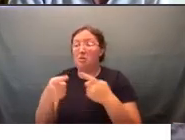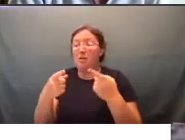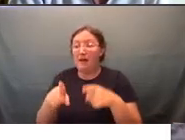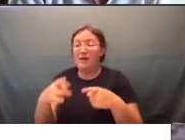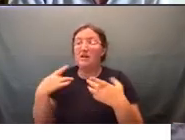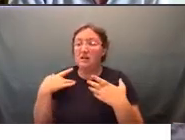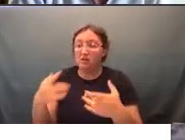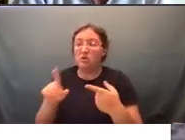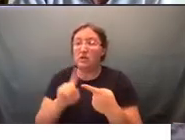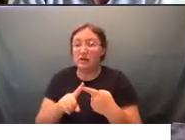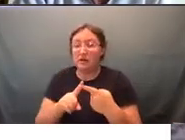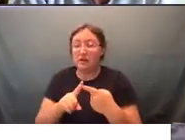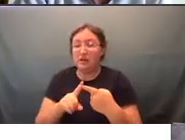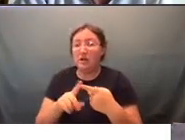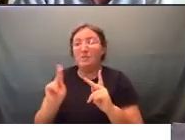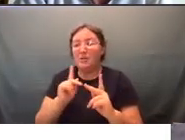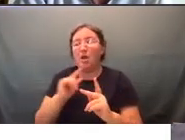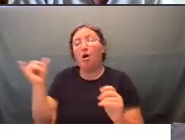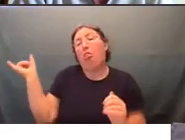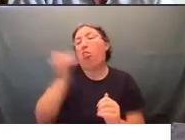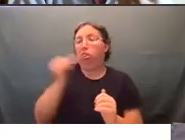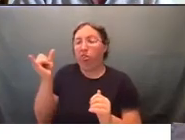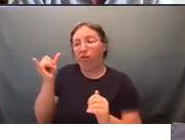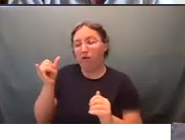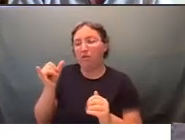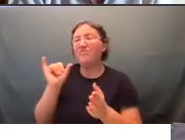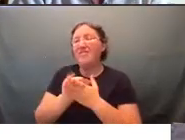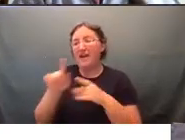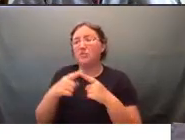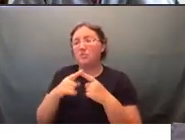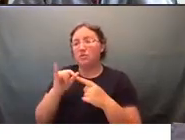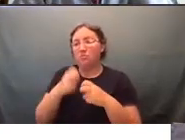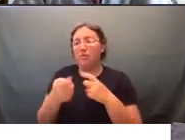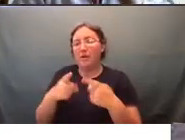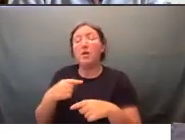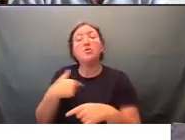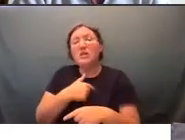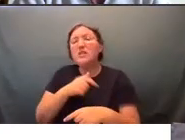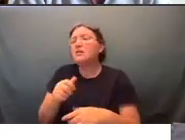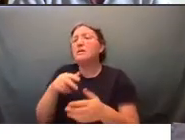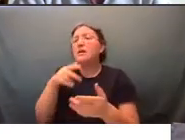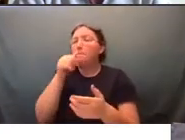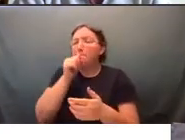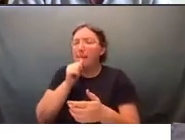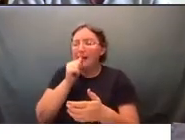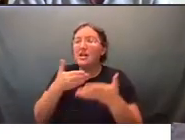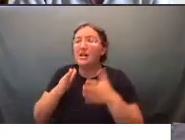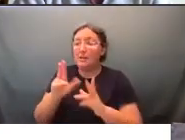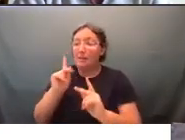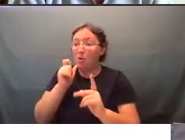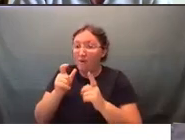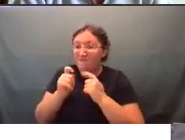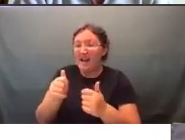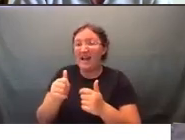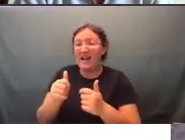people exhibiting reckless behavior. We're being patient with others. We're letting faster climbers